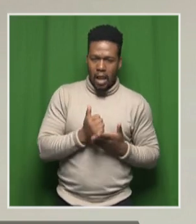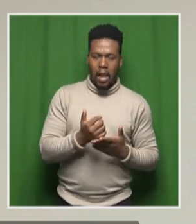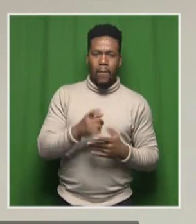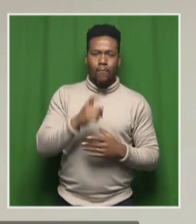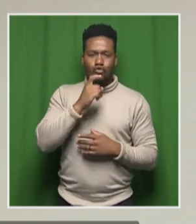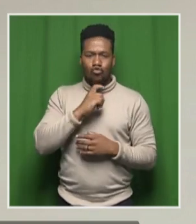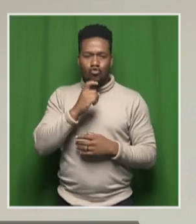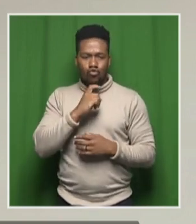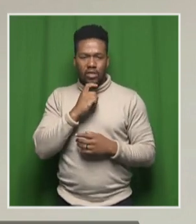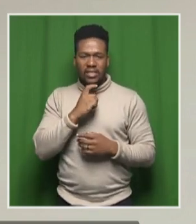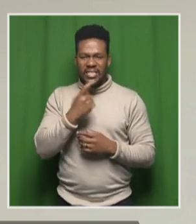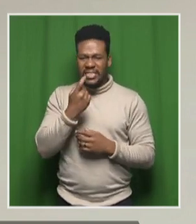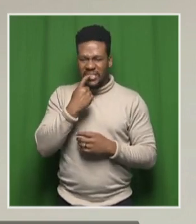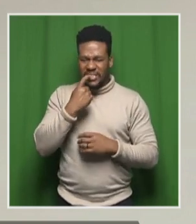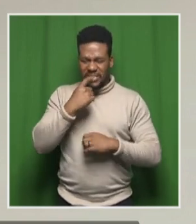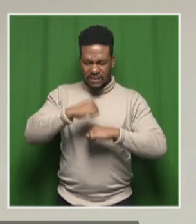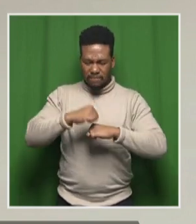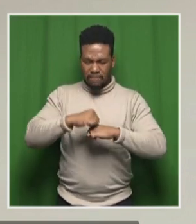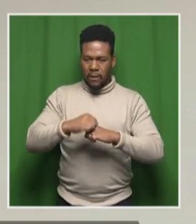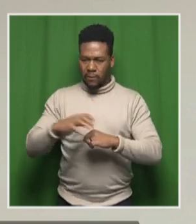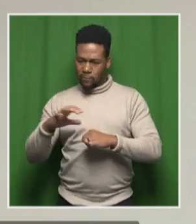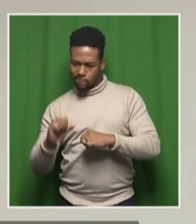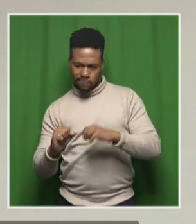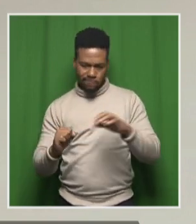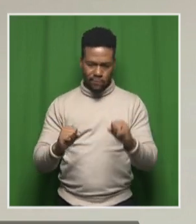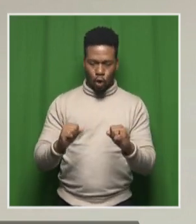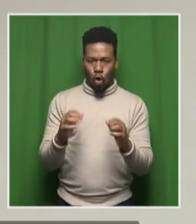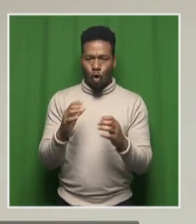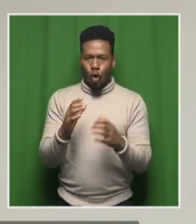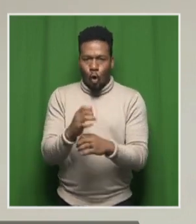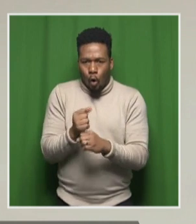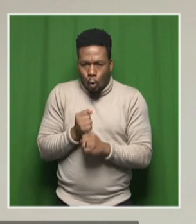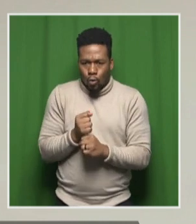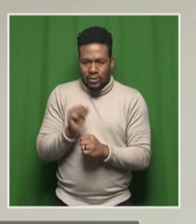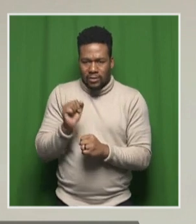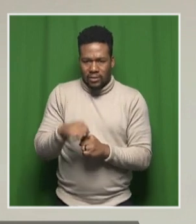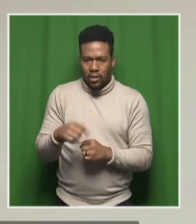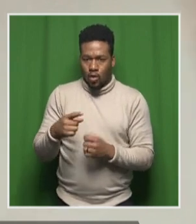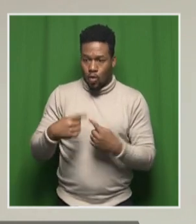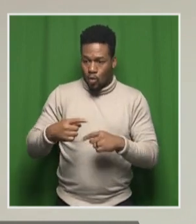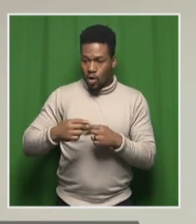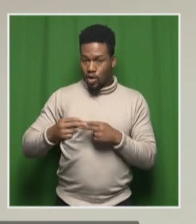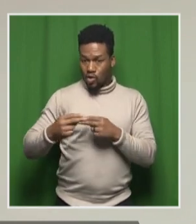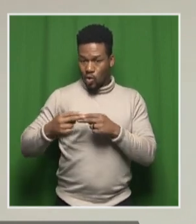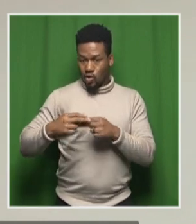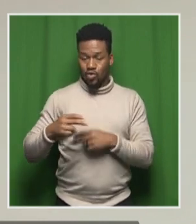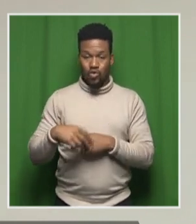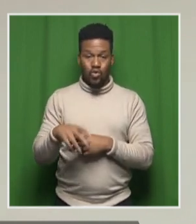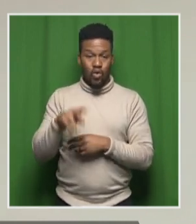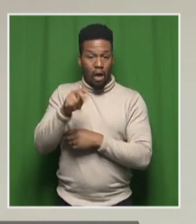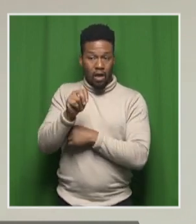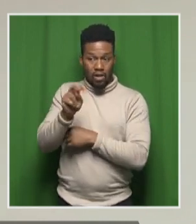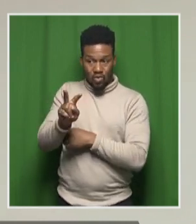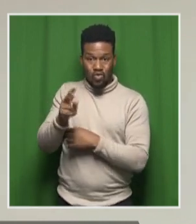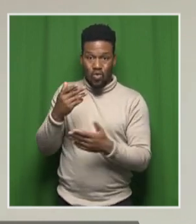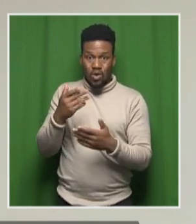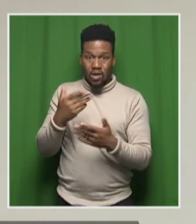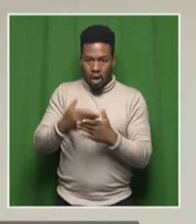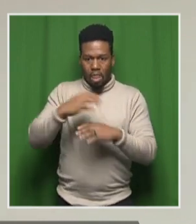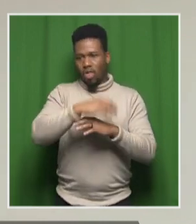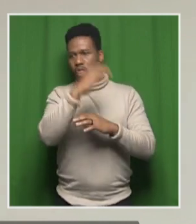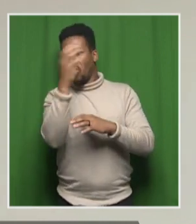actually, got it to stop flying around, because that is very hazardous. We're right on the N2. It could have, flown into traffic and so